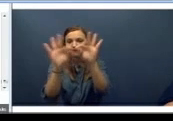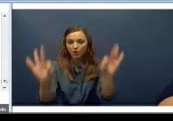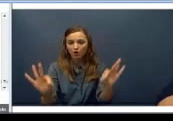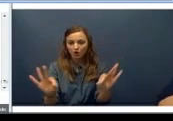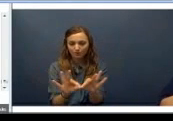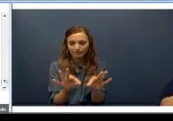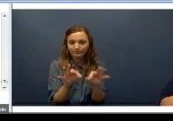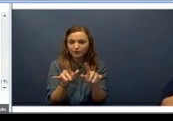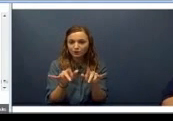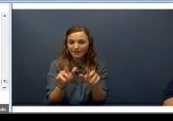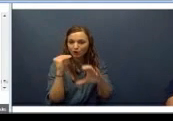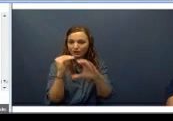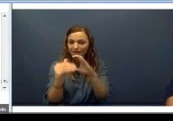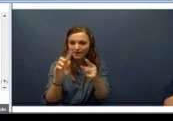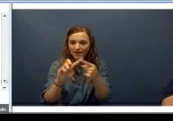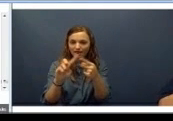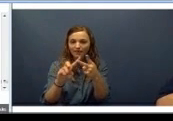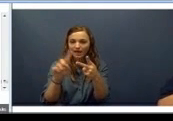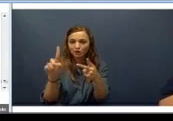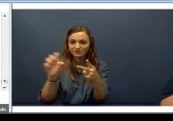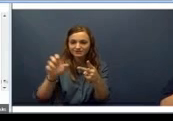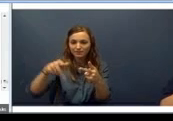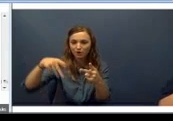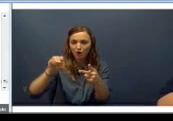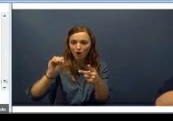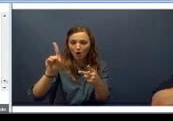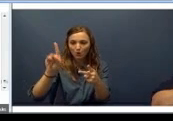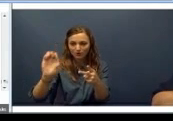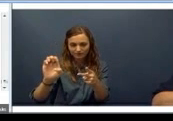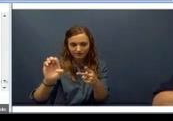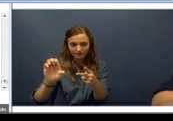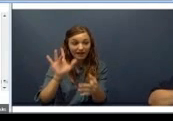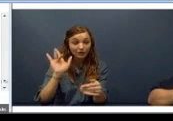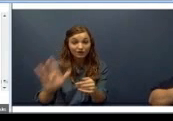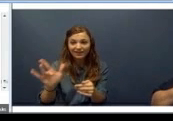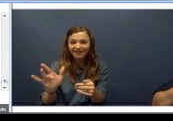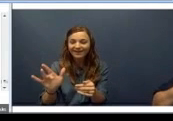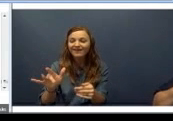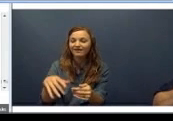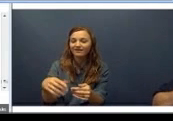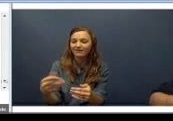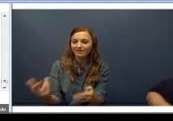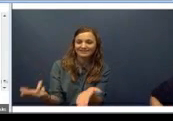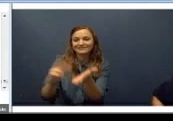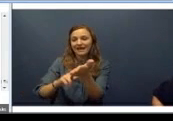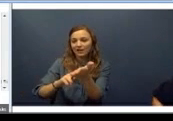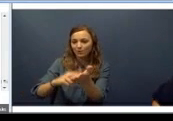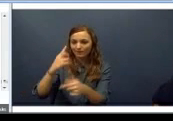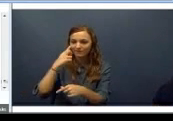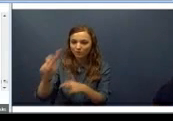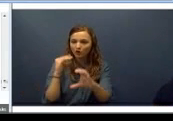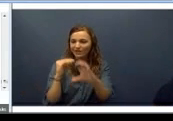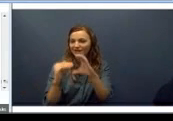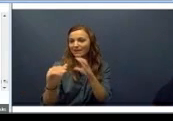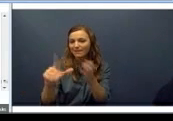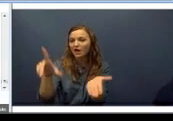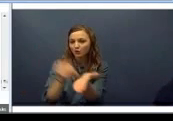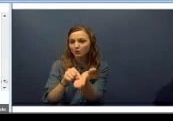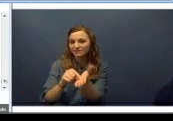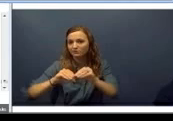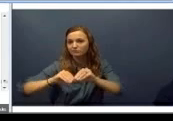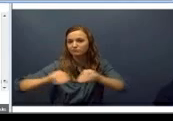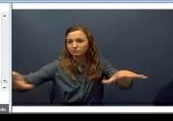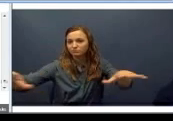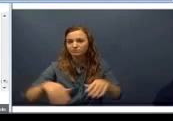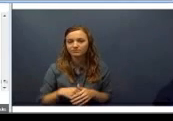a simple email form where you enter your email address and your zip code, and you click a button to learn more, and it signs you up for